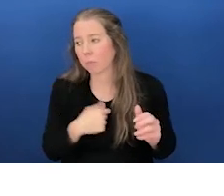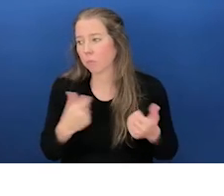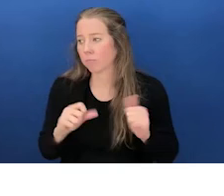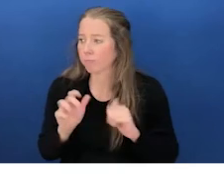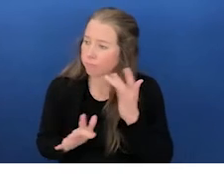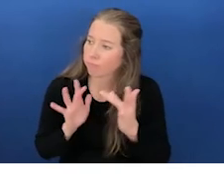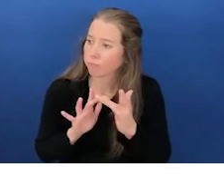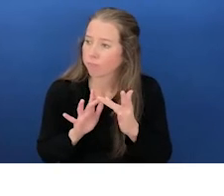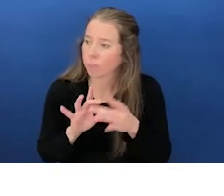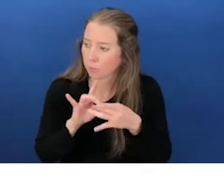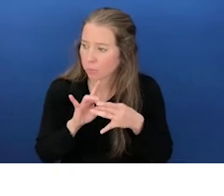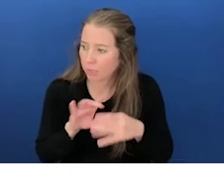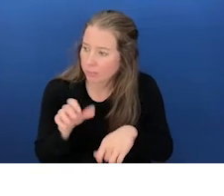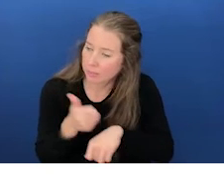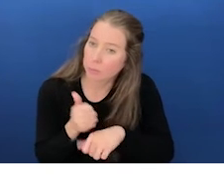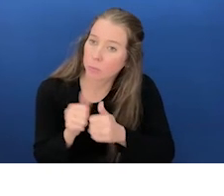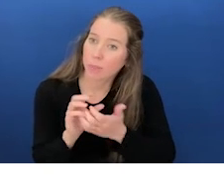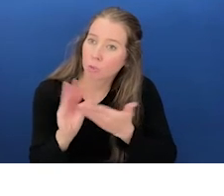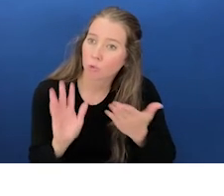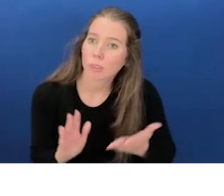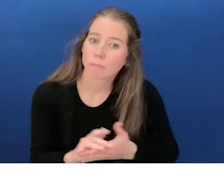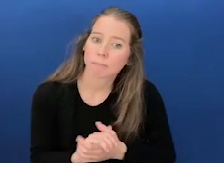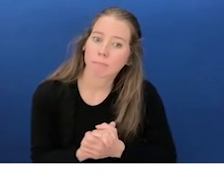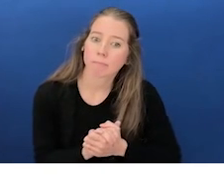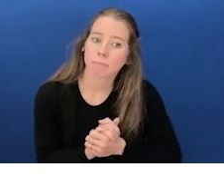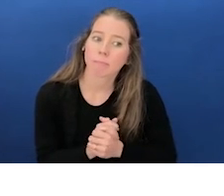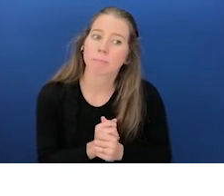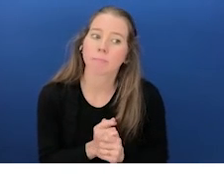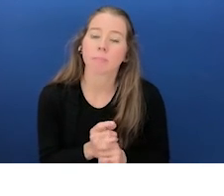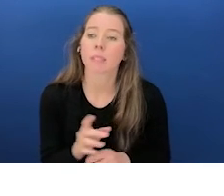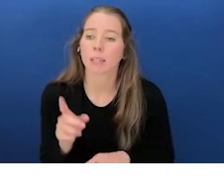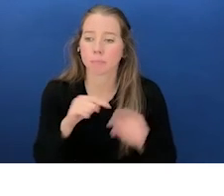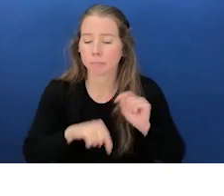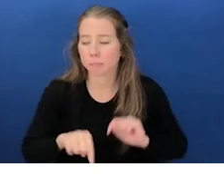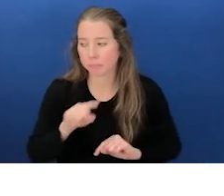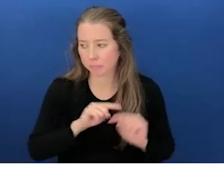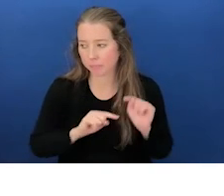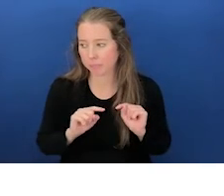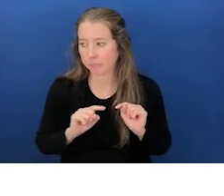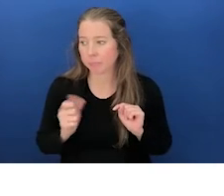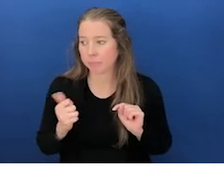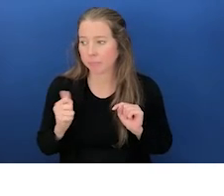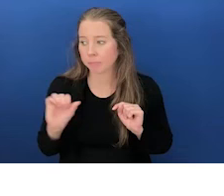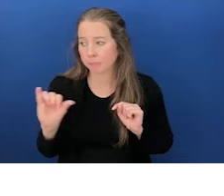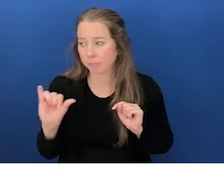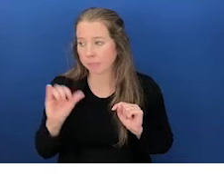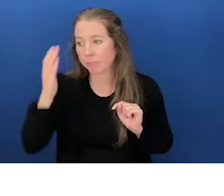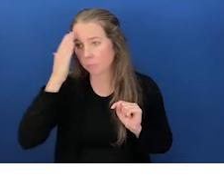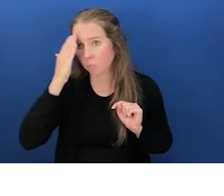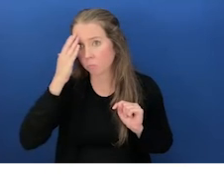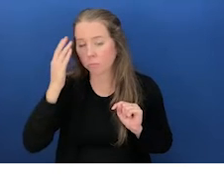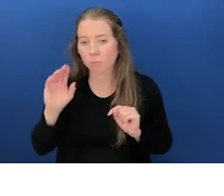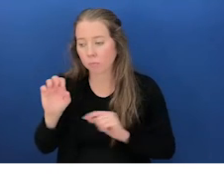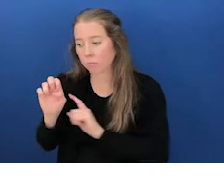that rapport with the students. And going back, another thing is that I know Evie had mentioned